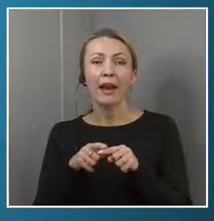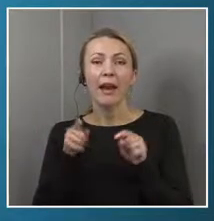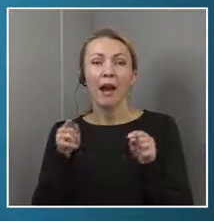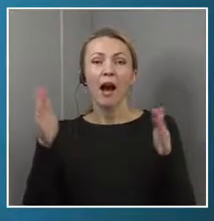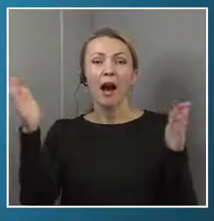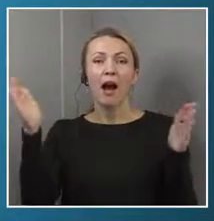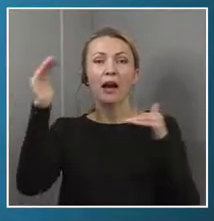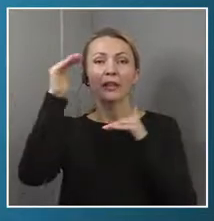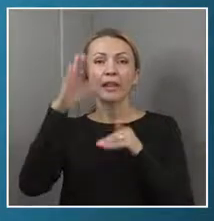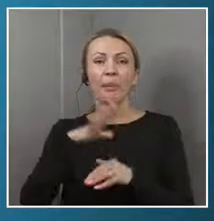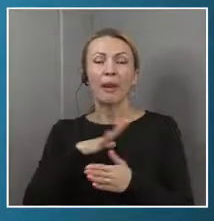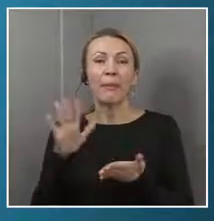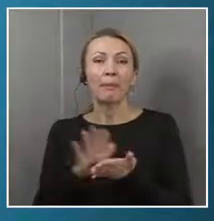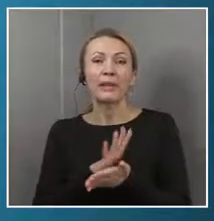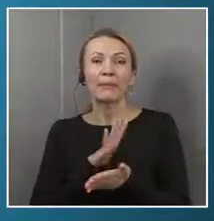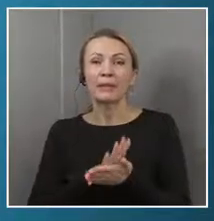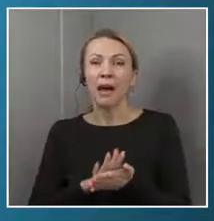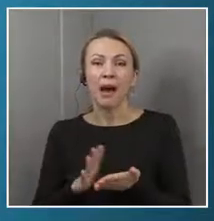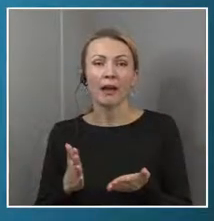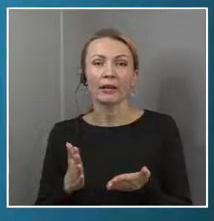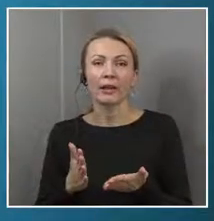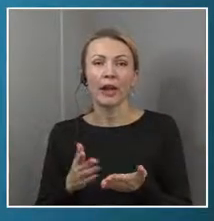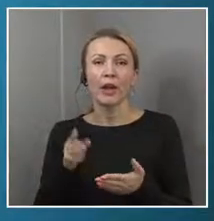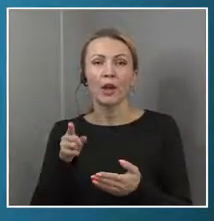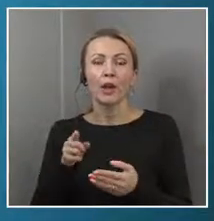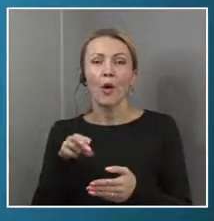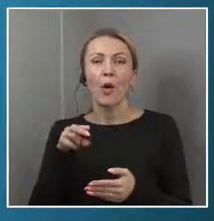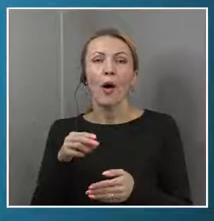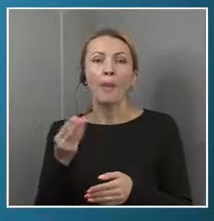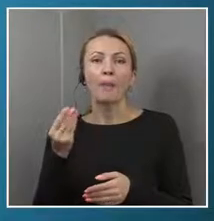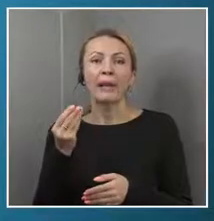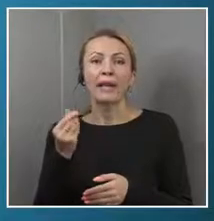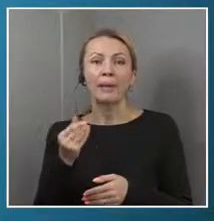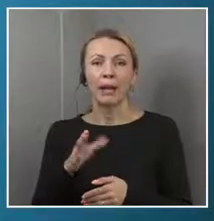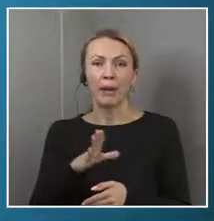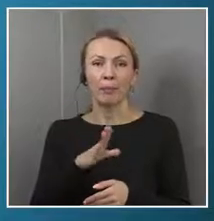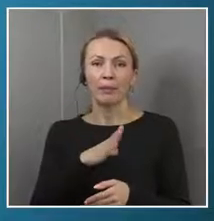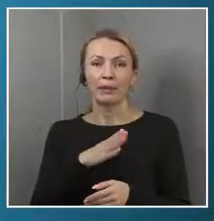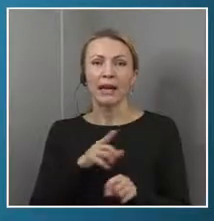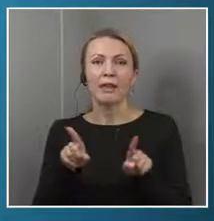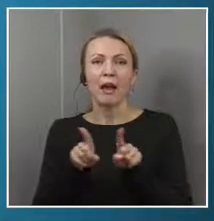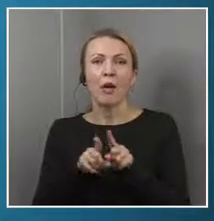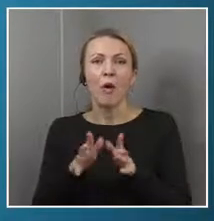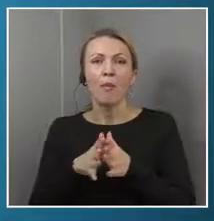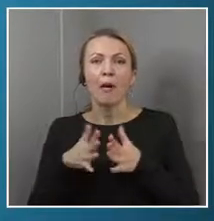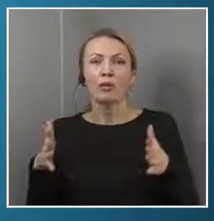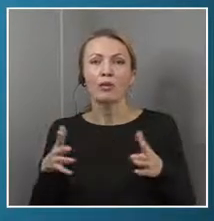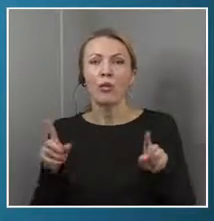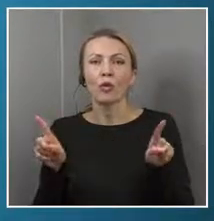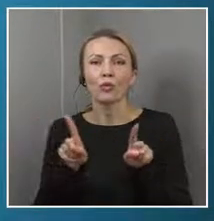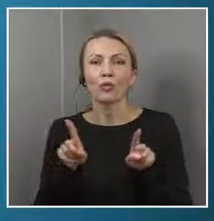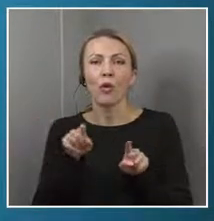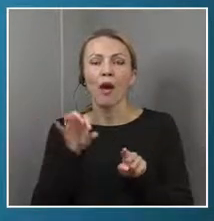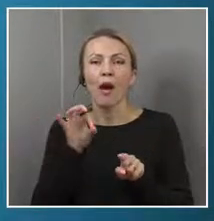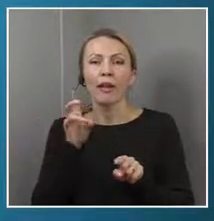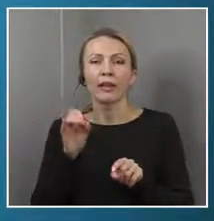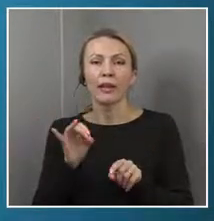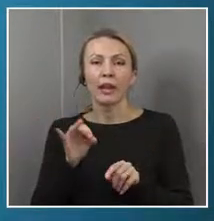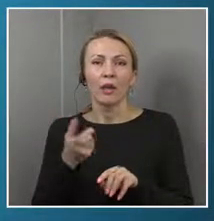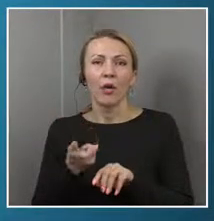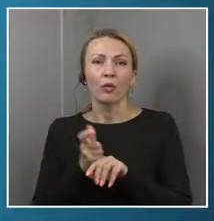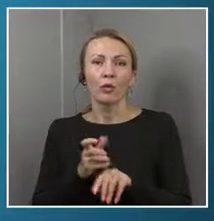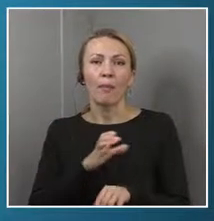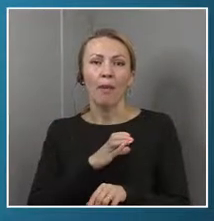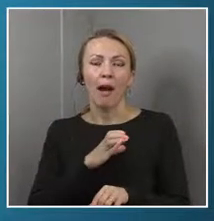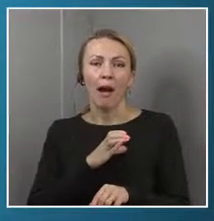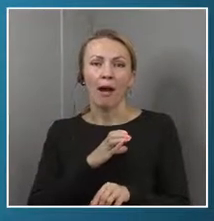few other points. Leo Castelli famously provided stipends for the artists his gallery represented.